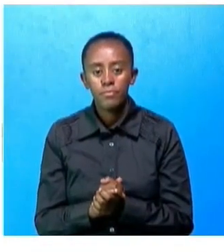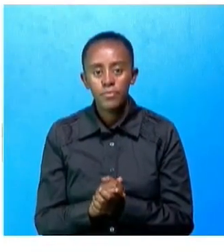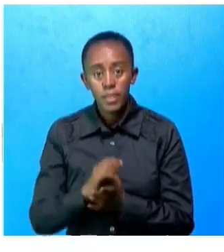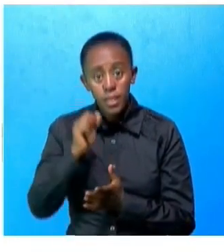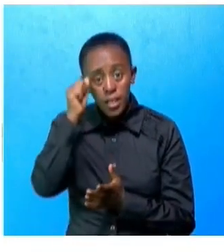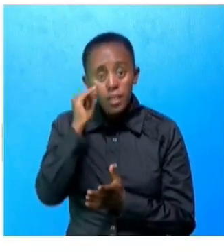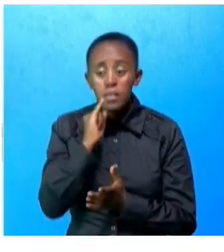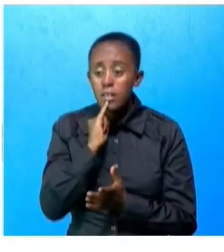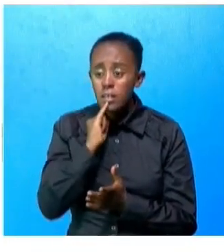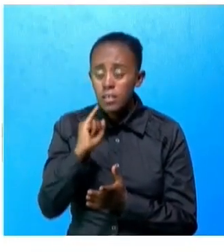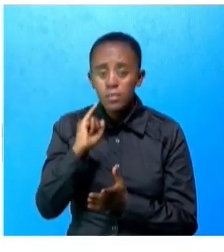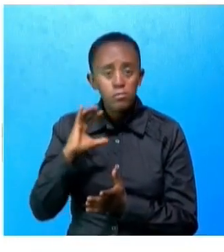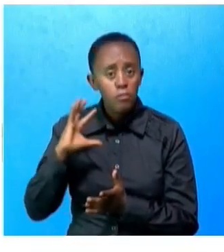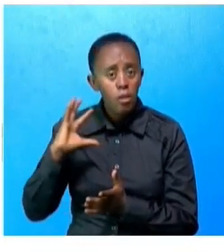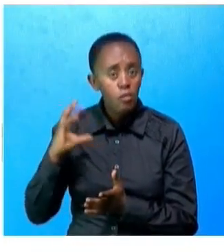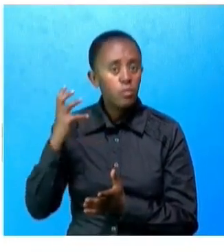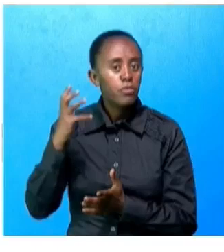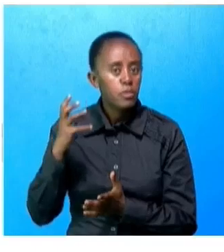angry